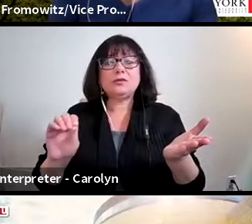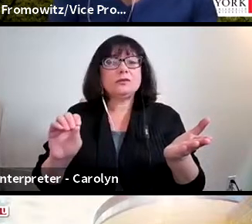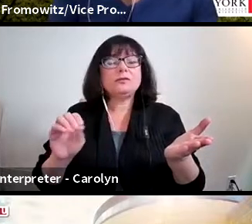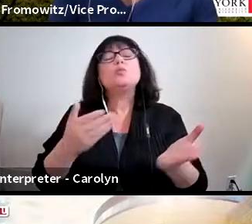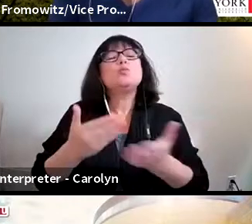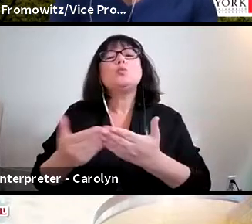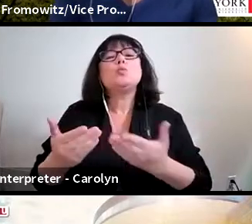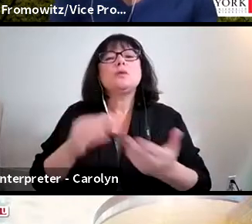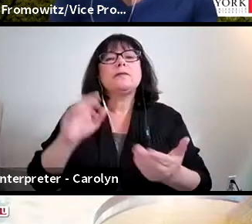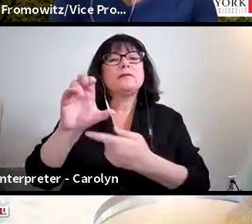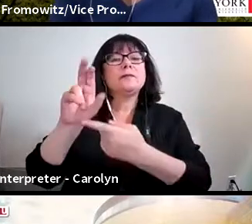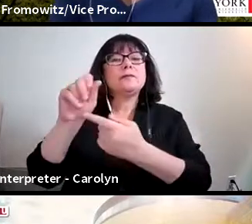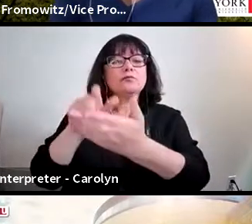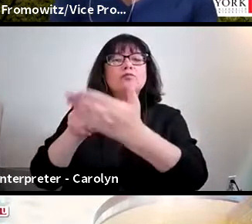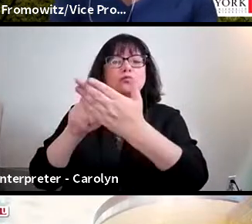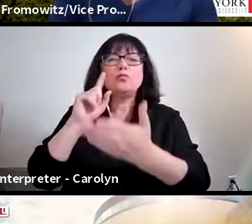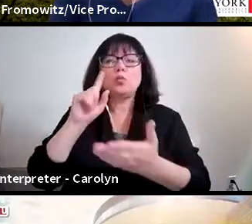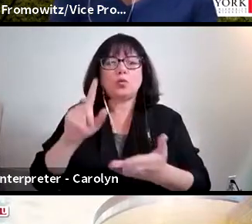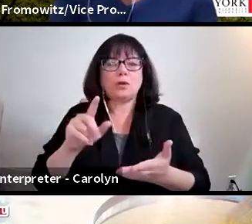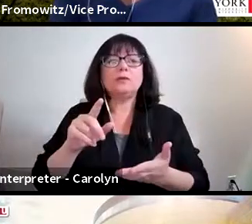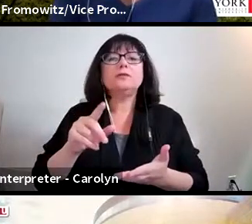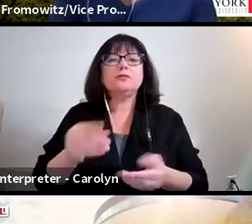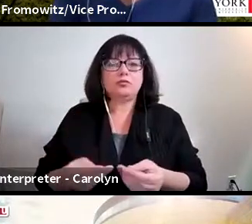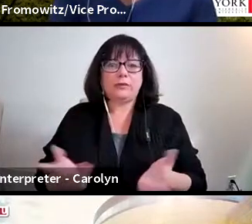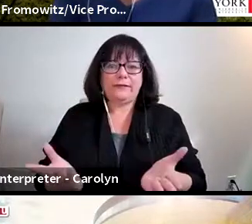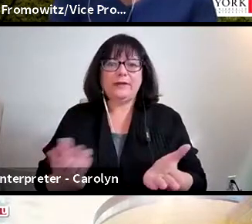period. Yes.